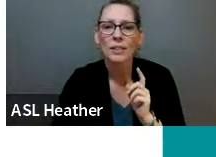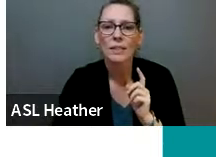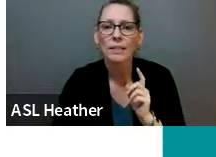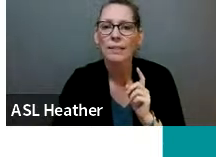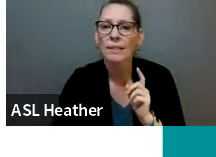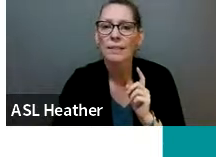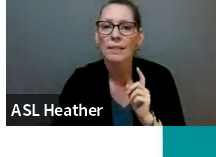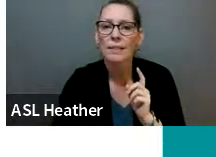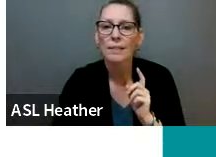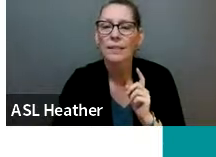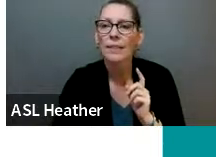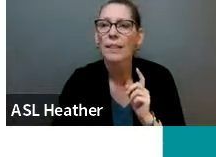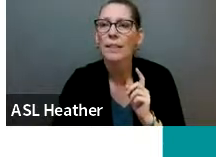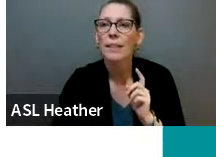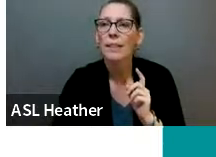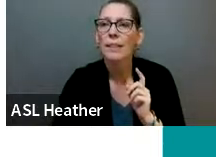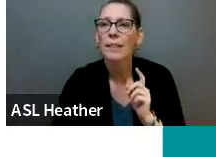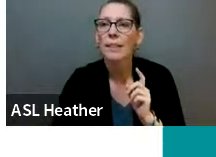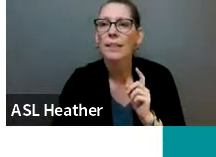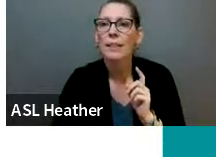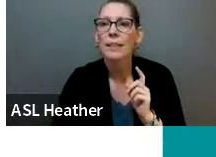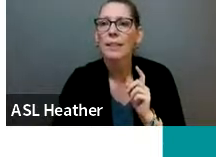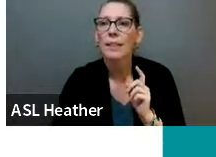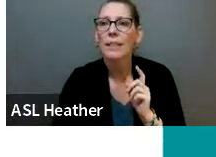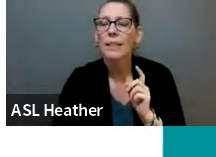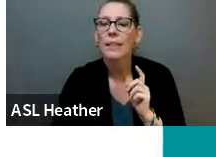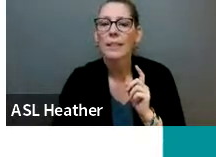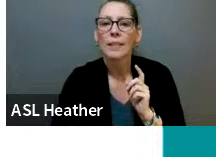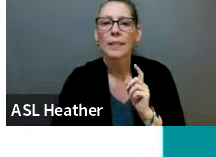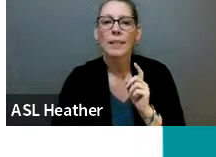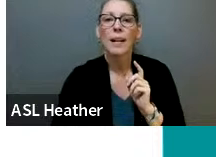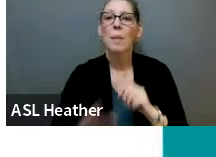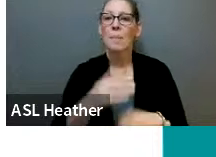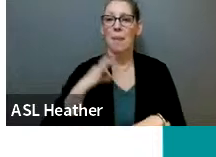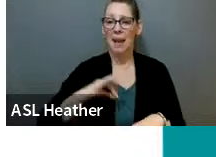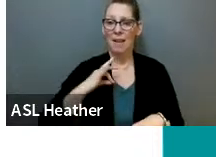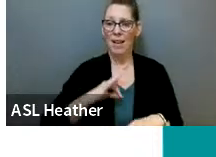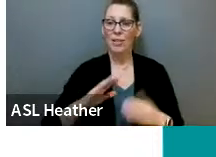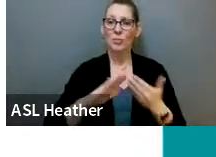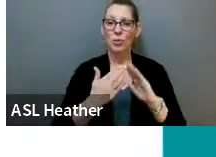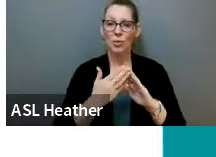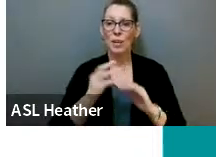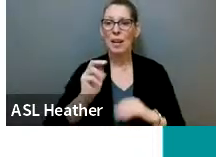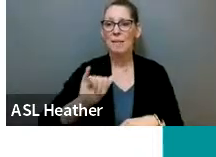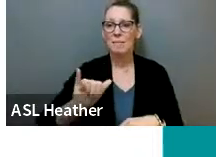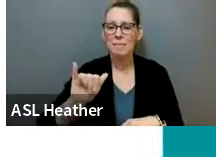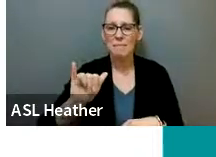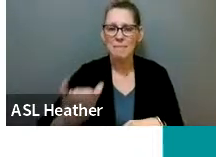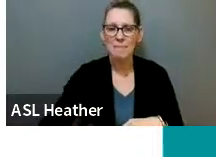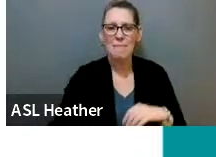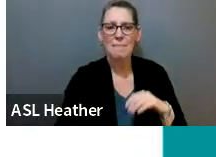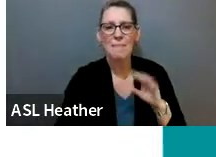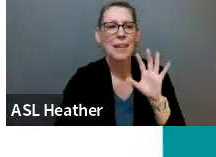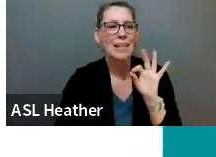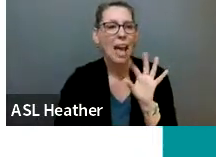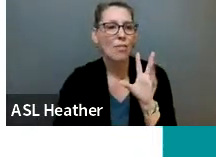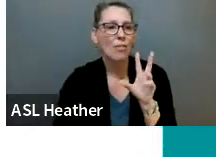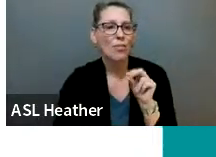benefits advisory group is May 23rd from 9:30 to 11:30